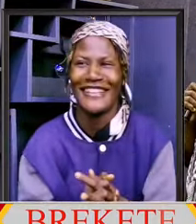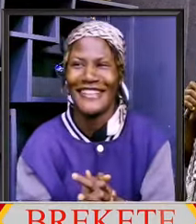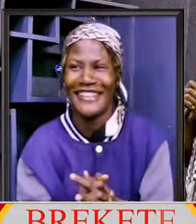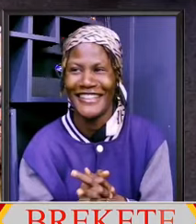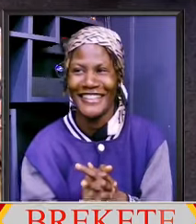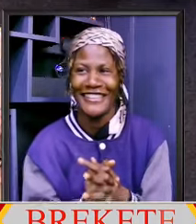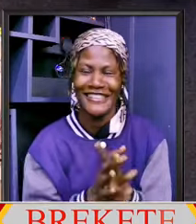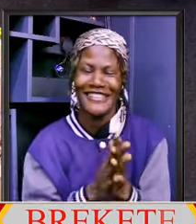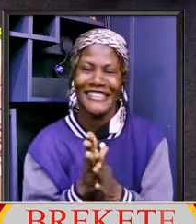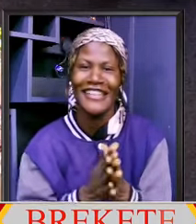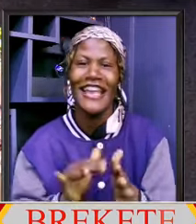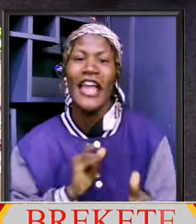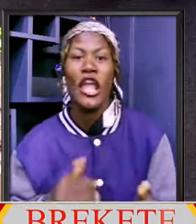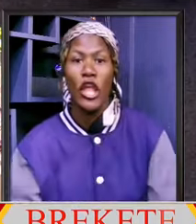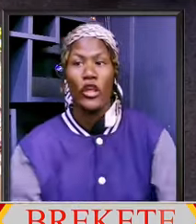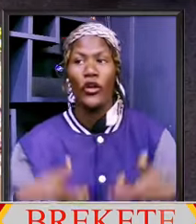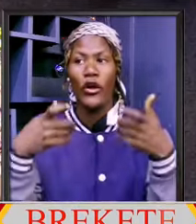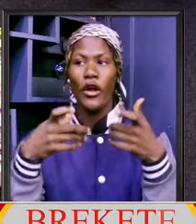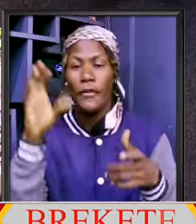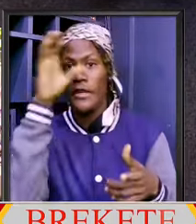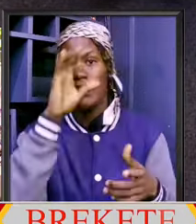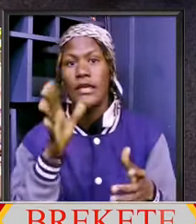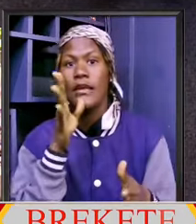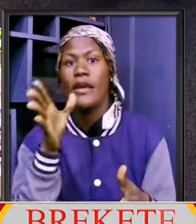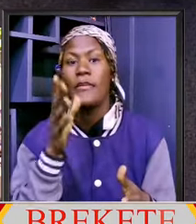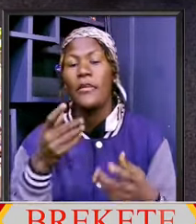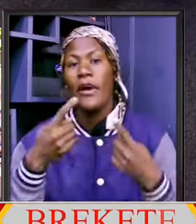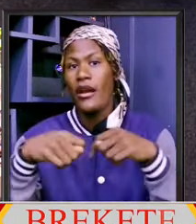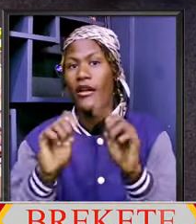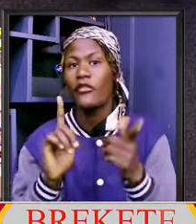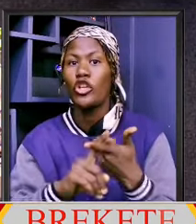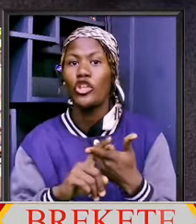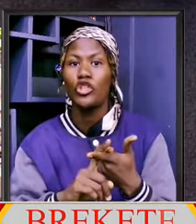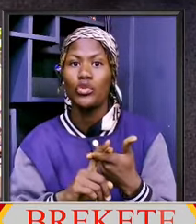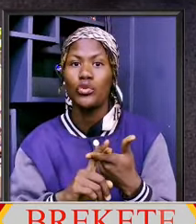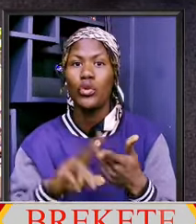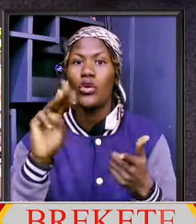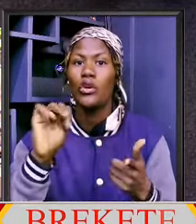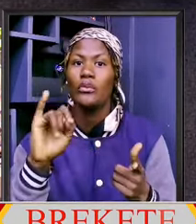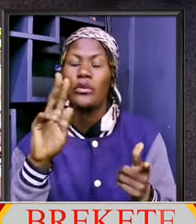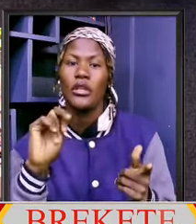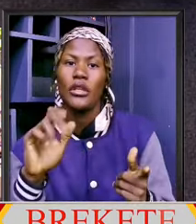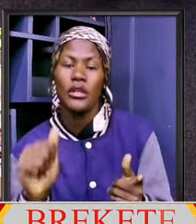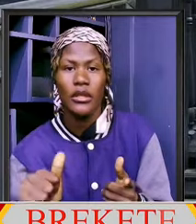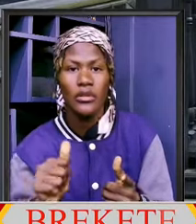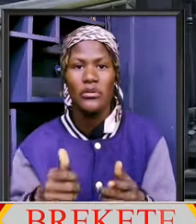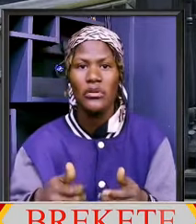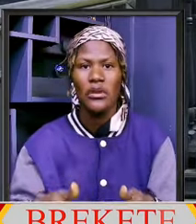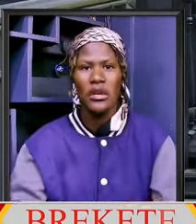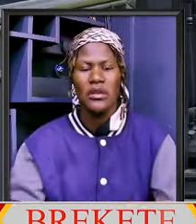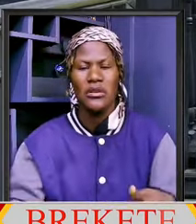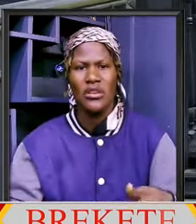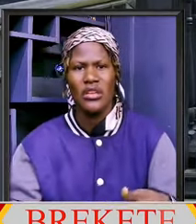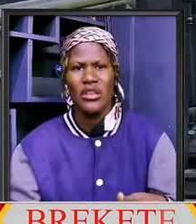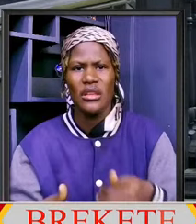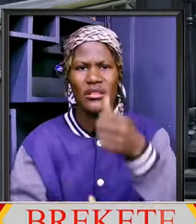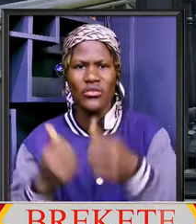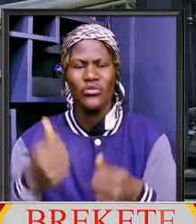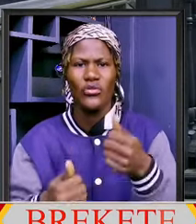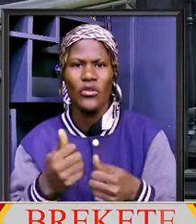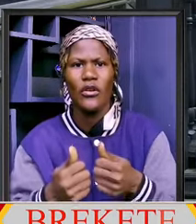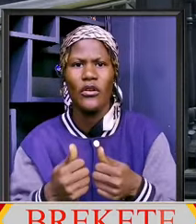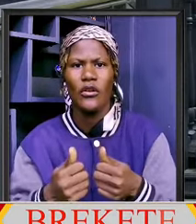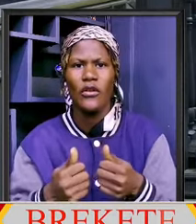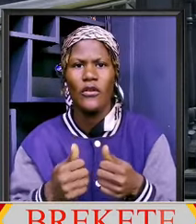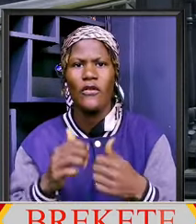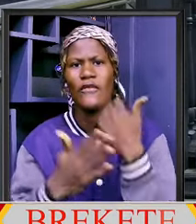I grew up seeing my mom travel to Mina. She would buy a chunk of yam, take it to Kaduna.